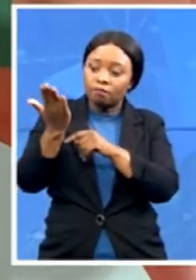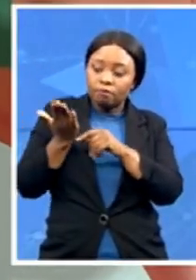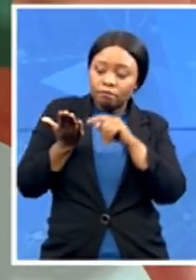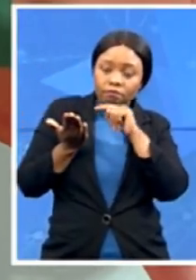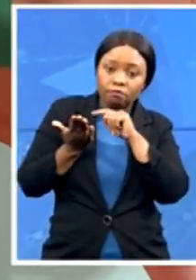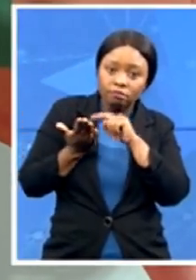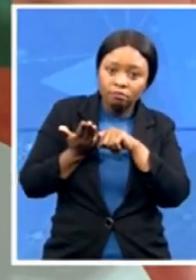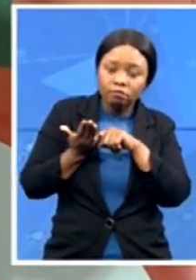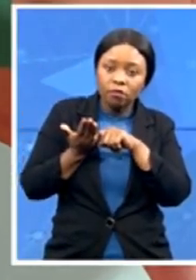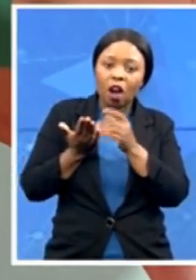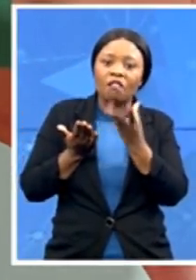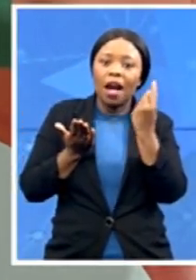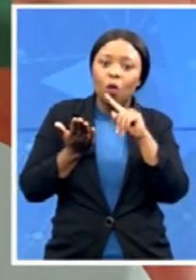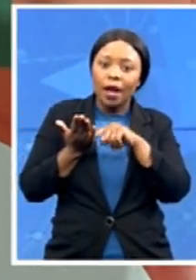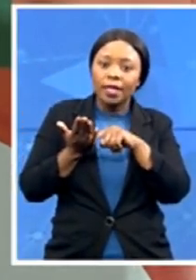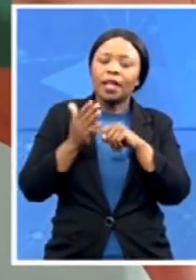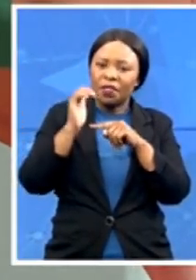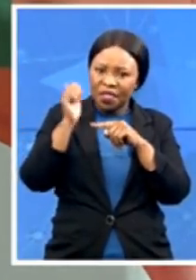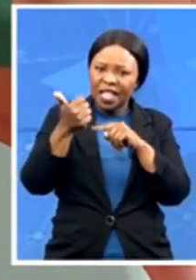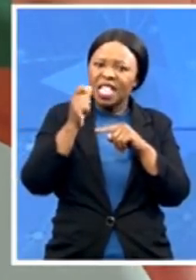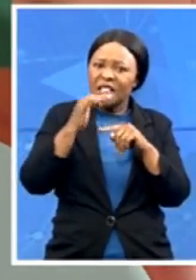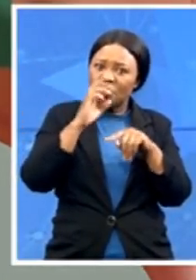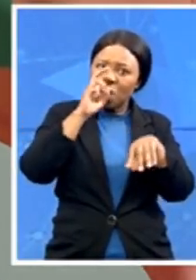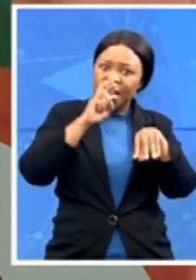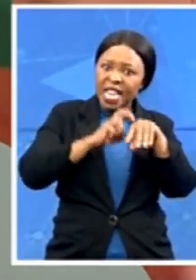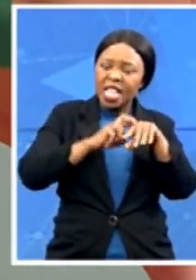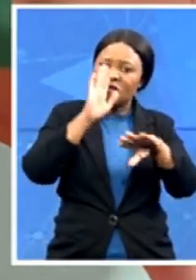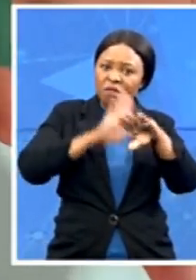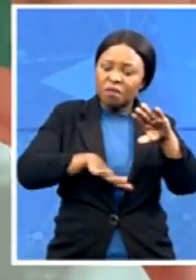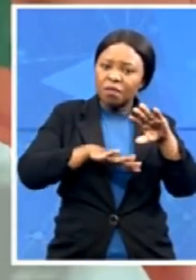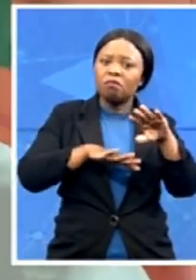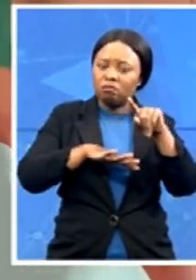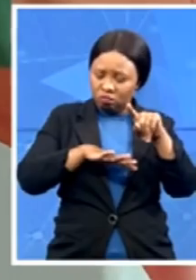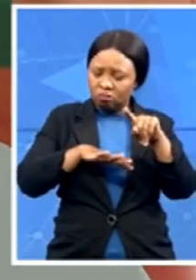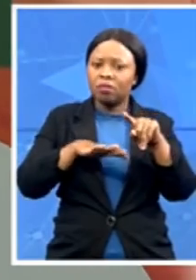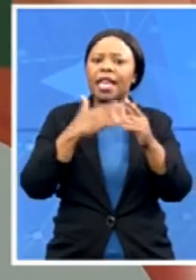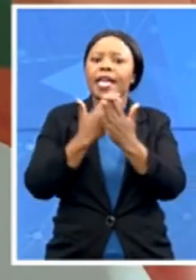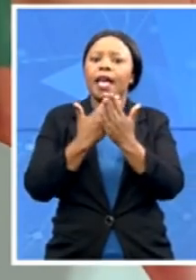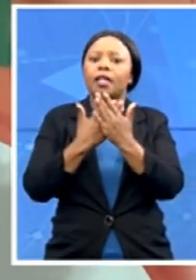necessary. Now let us look at the budgeting system of this country.